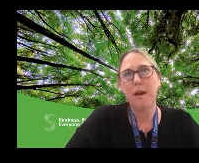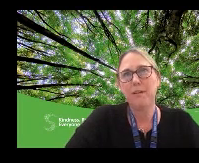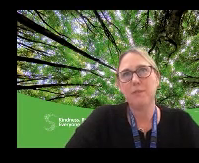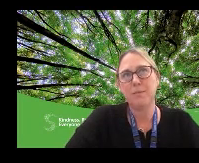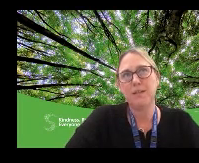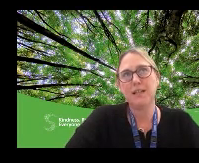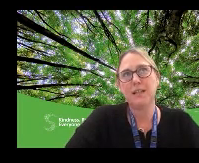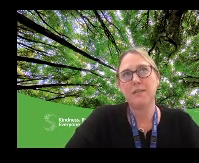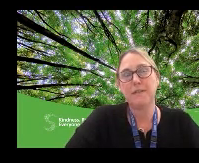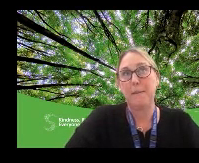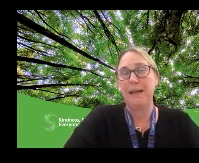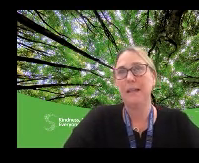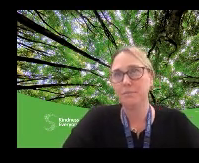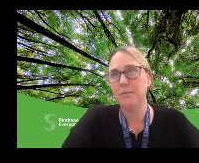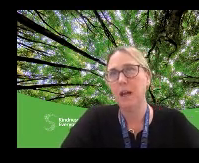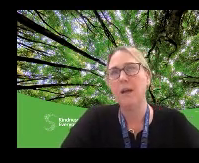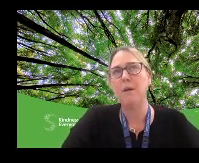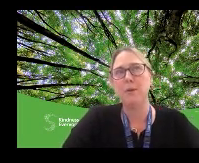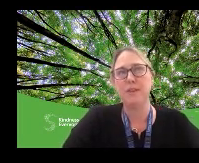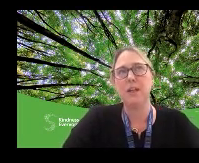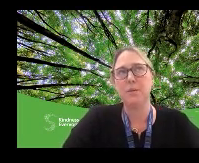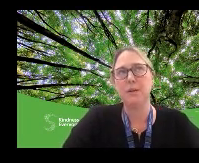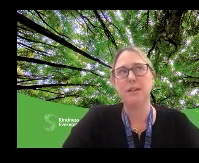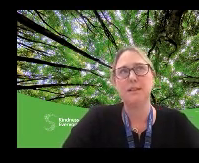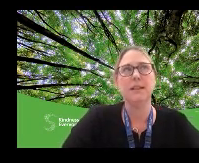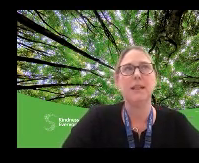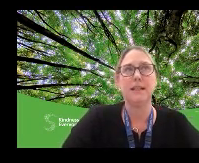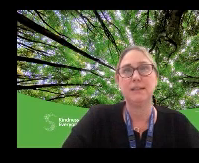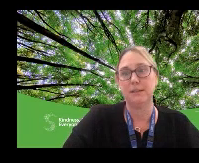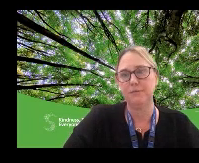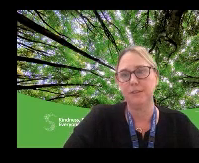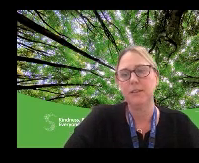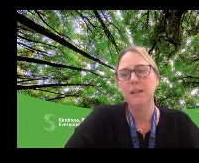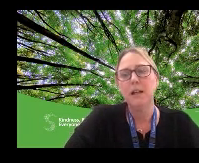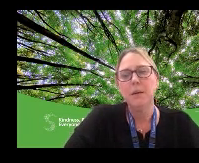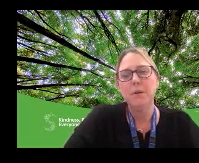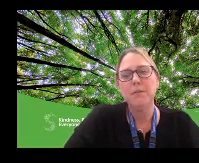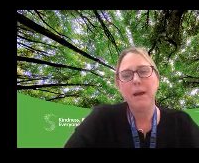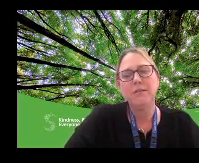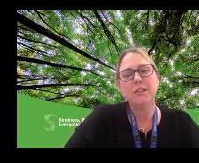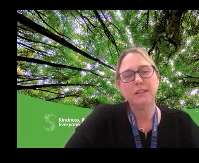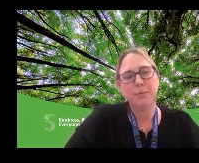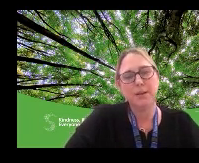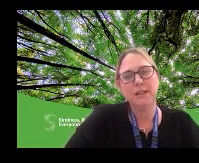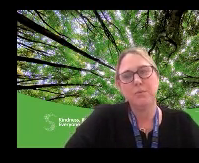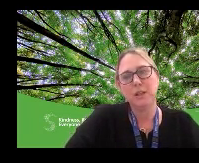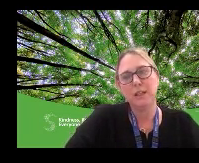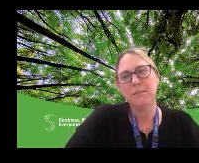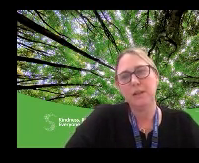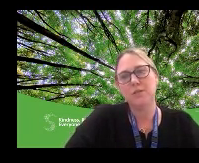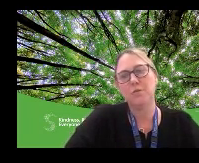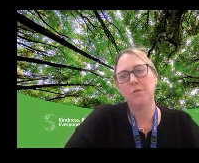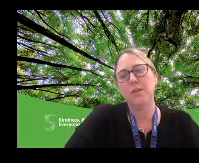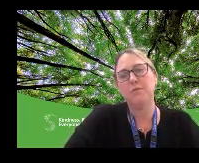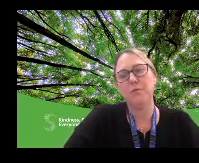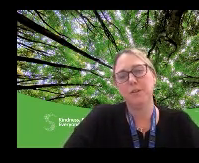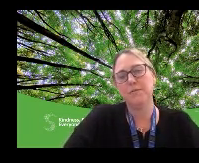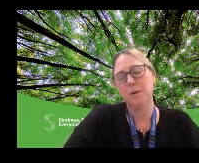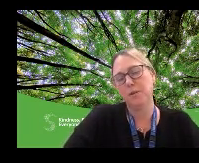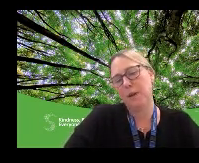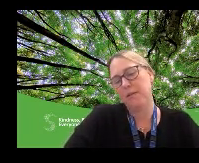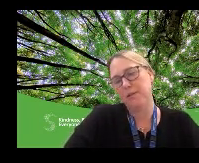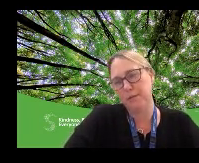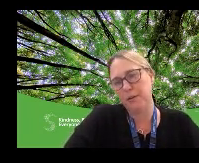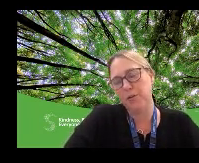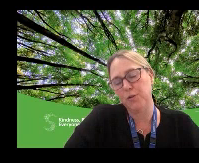if one parent is representing the family with the young person, then that's different. But if parents are separated, then we need to make sure that the